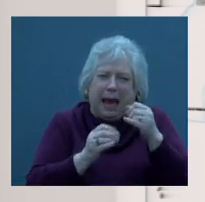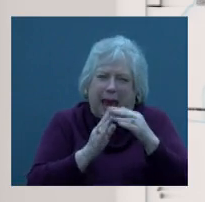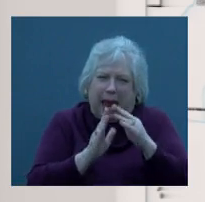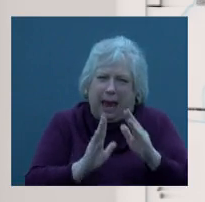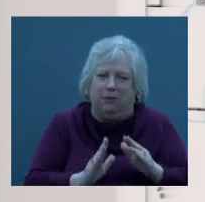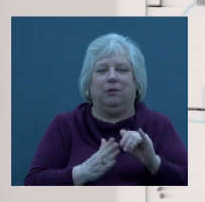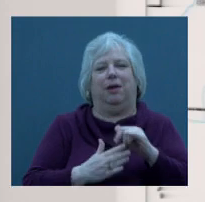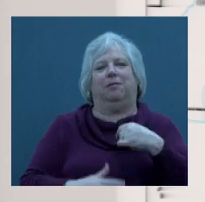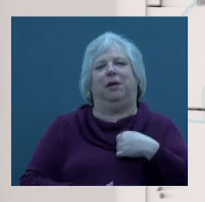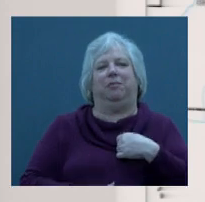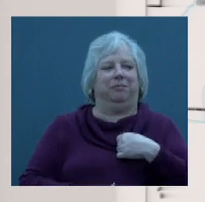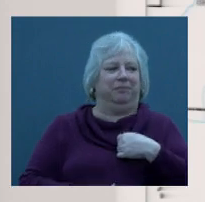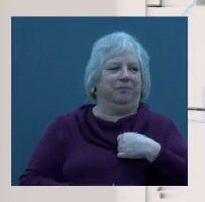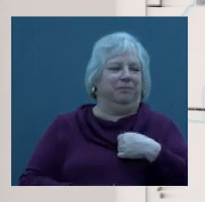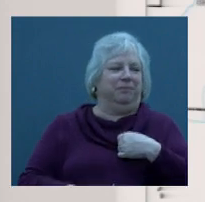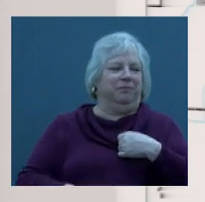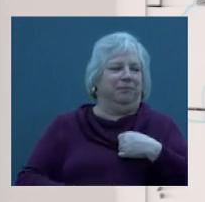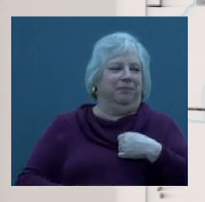house, that's me.